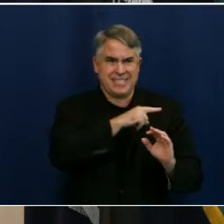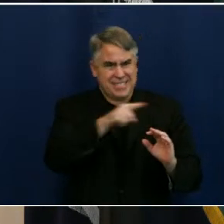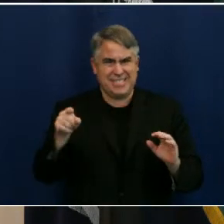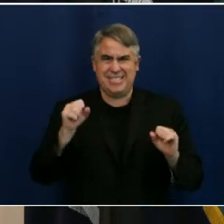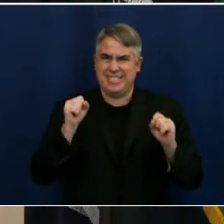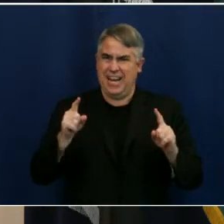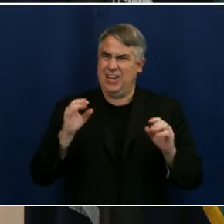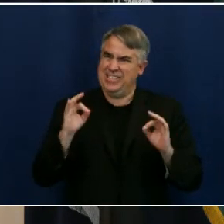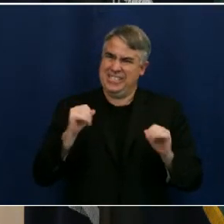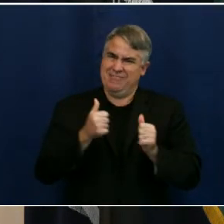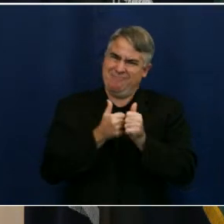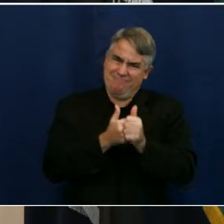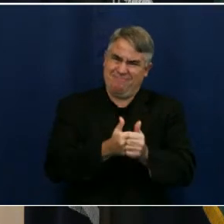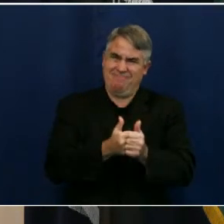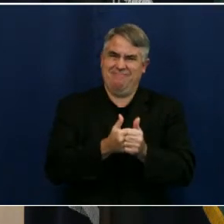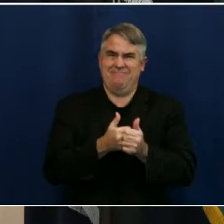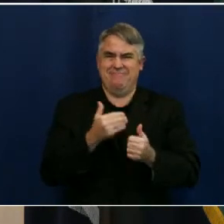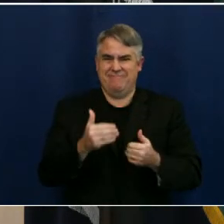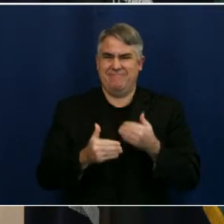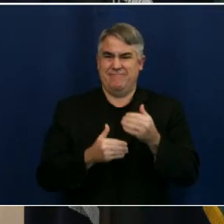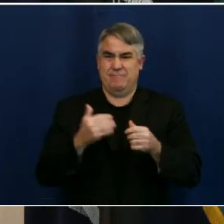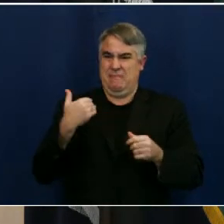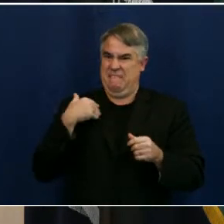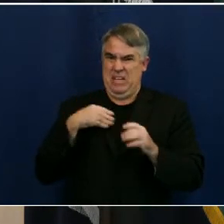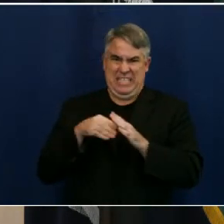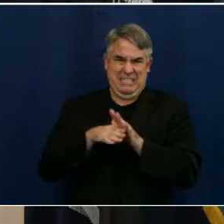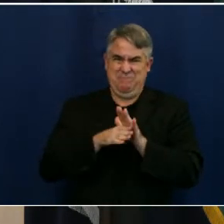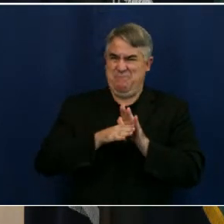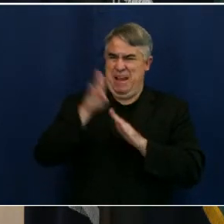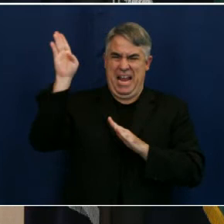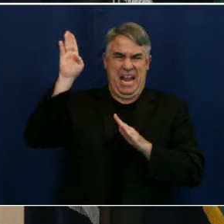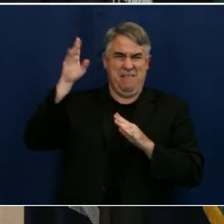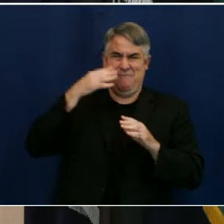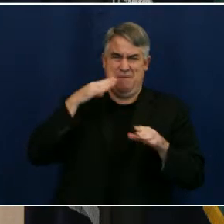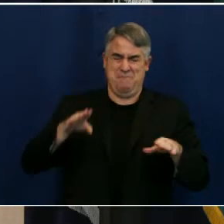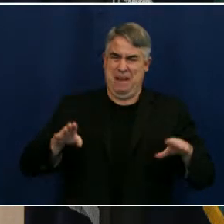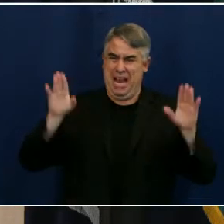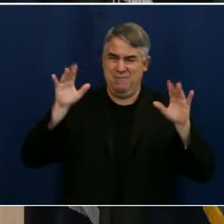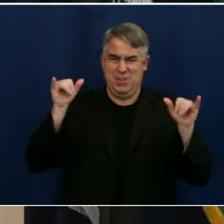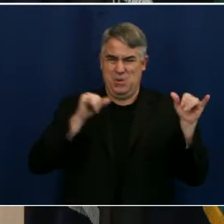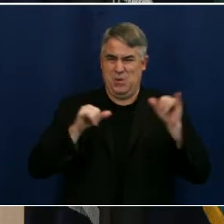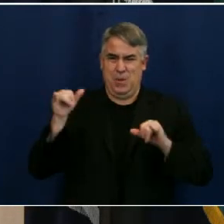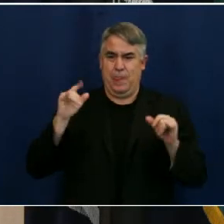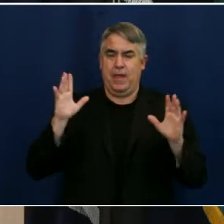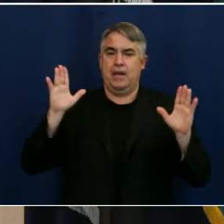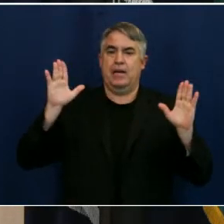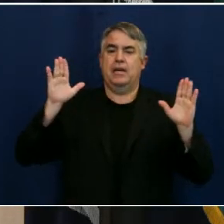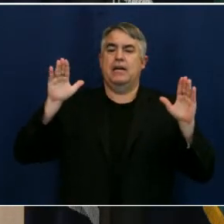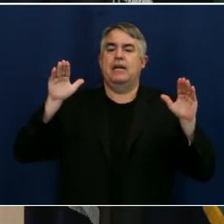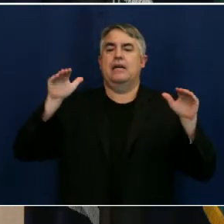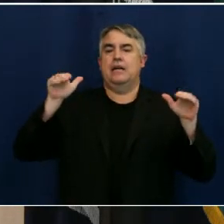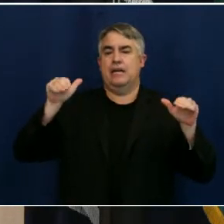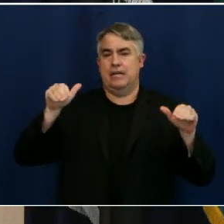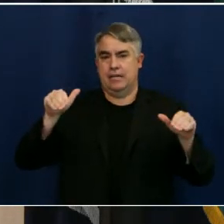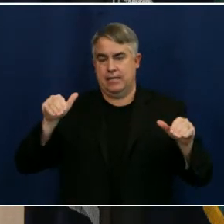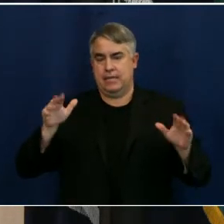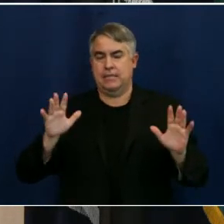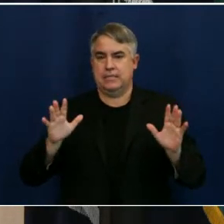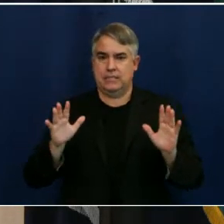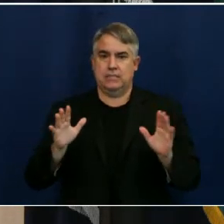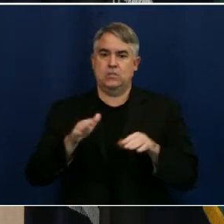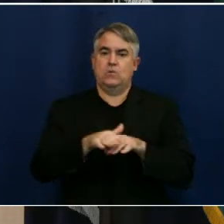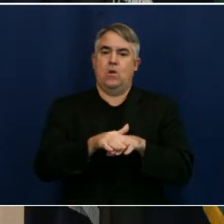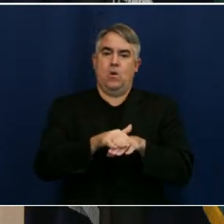severe aspects of the recent surge that we've seen, and that has put us in a position, again, to come out of the regional stay-at-home order for all of Southern